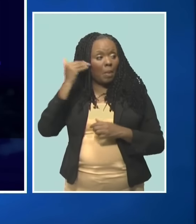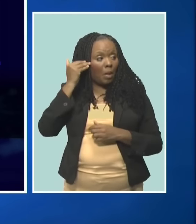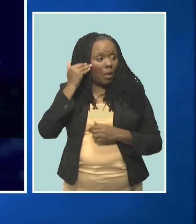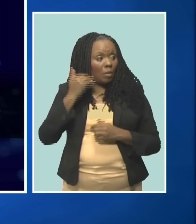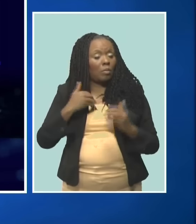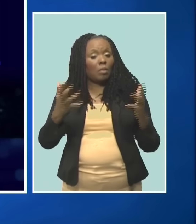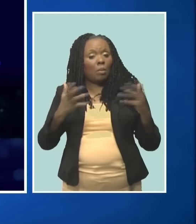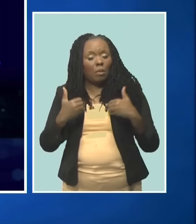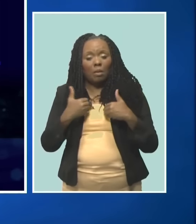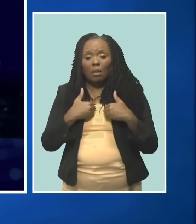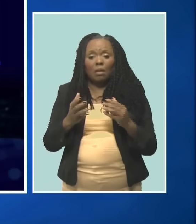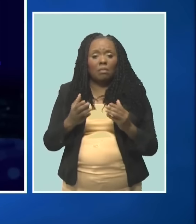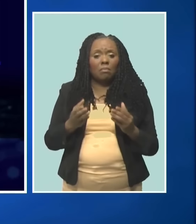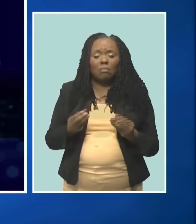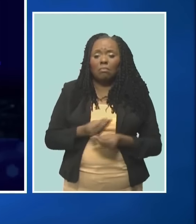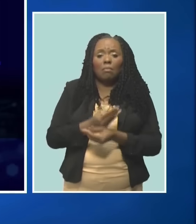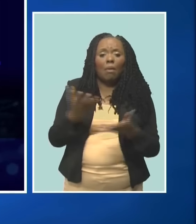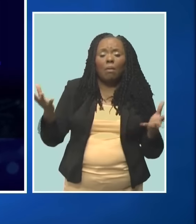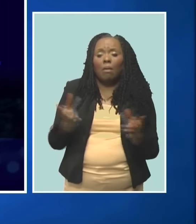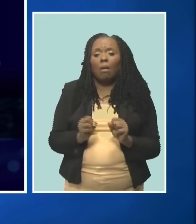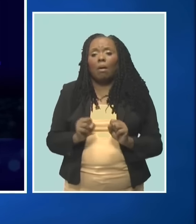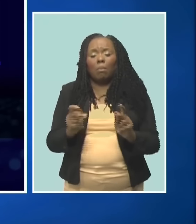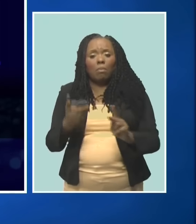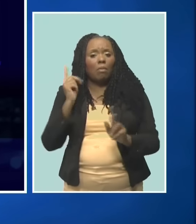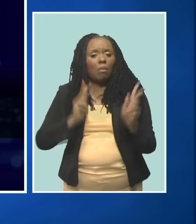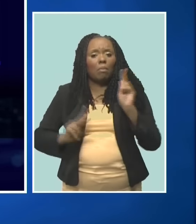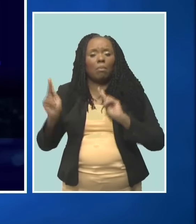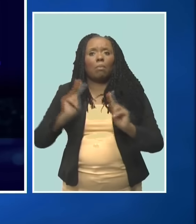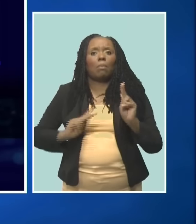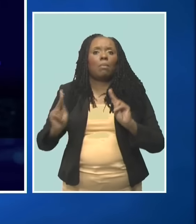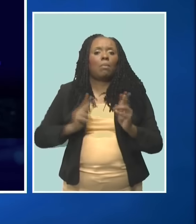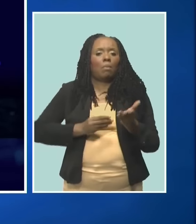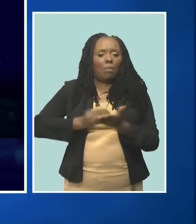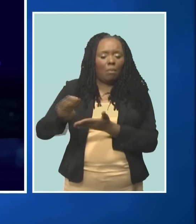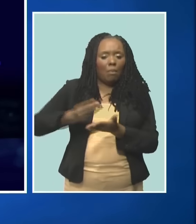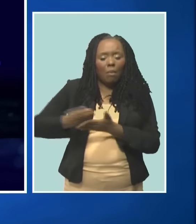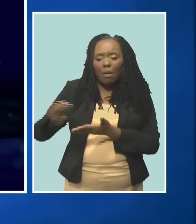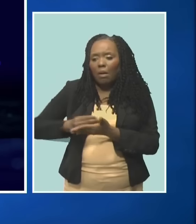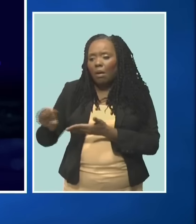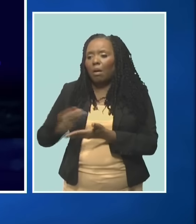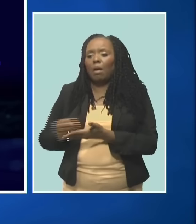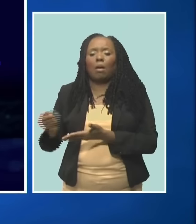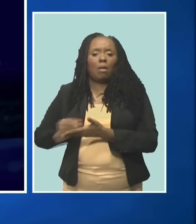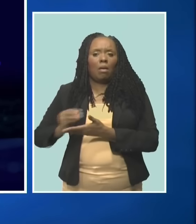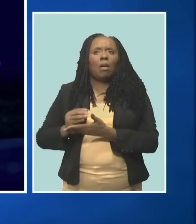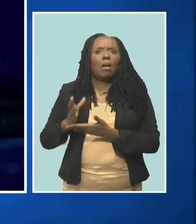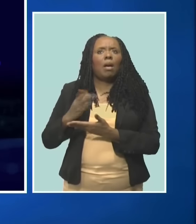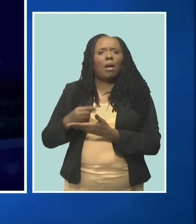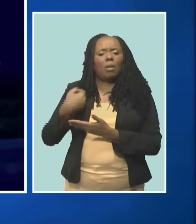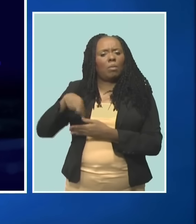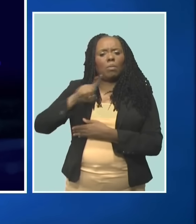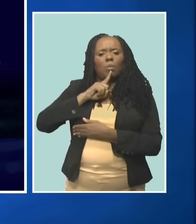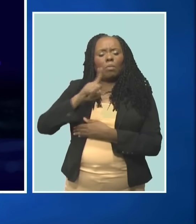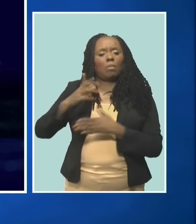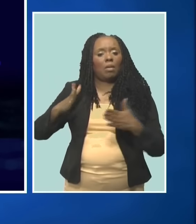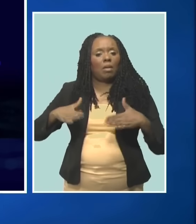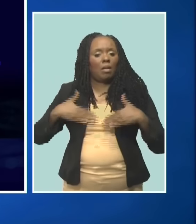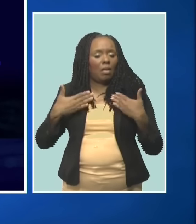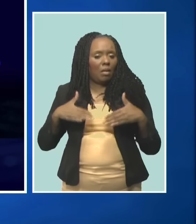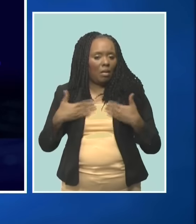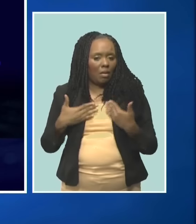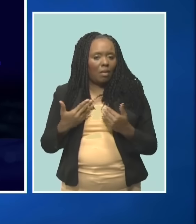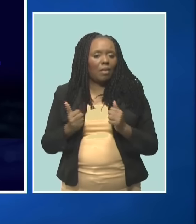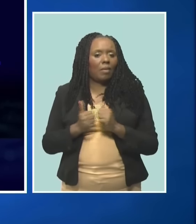the greater the opportunity for retail stores to complete a sale. So we're very, very happy with